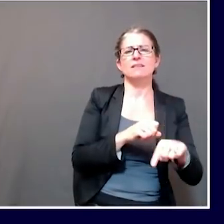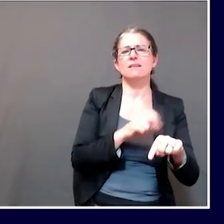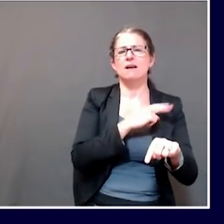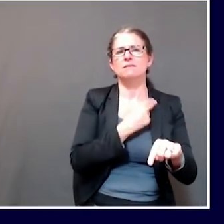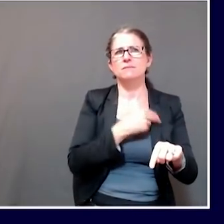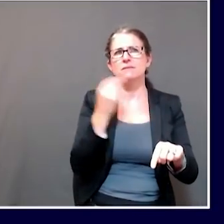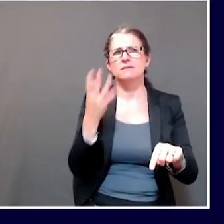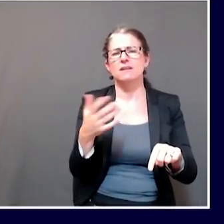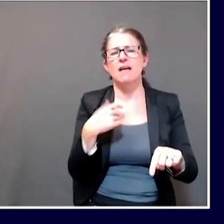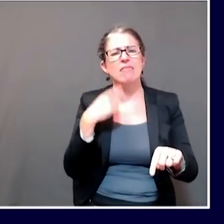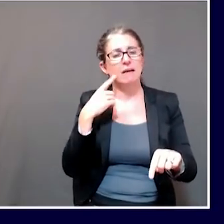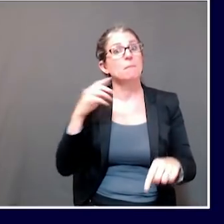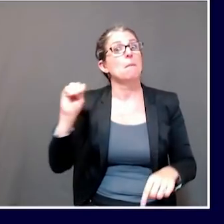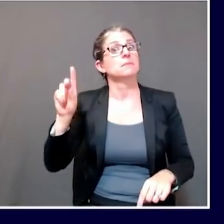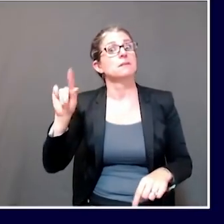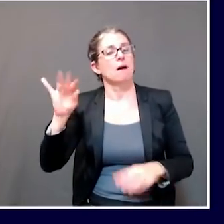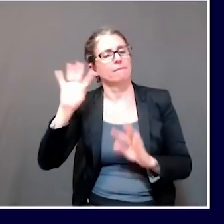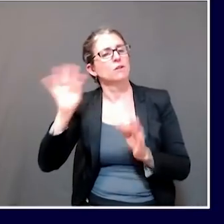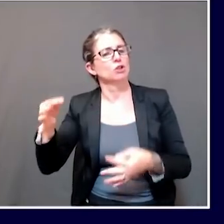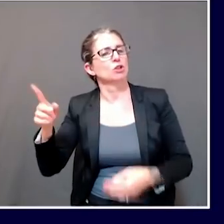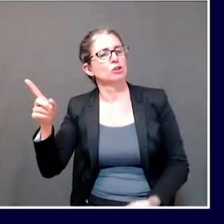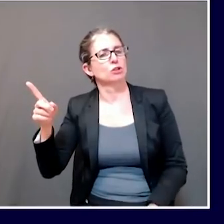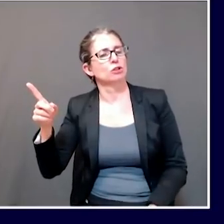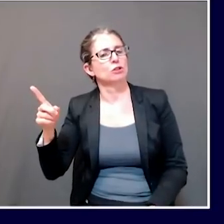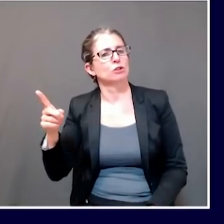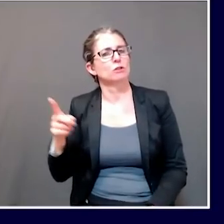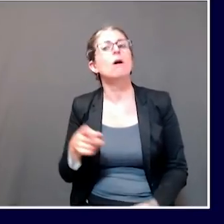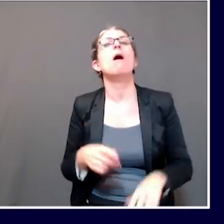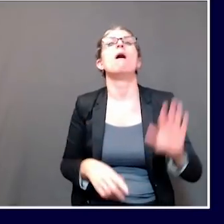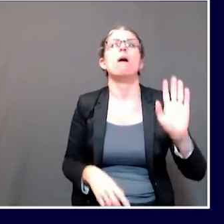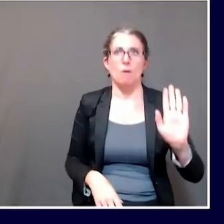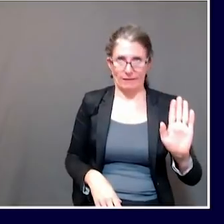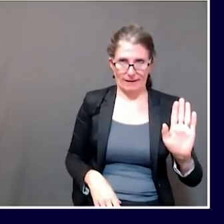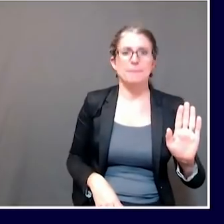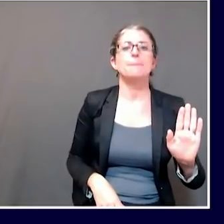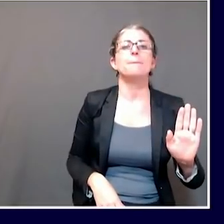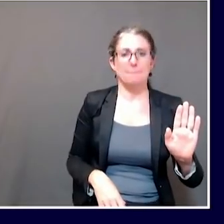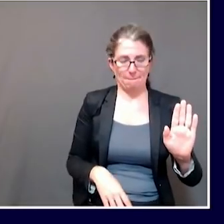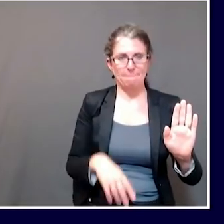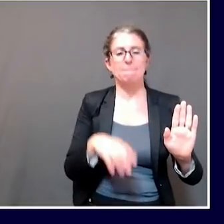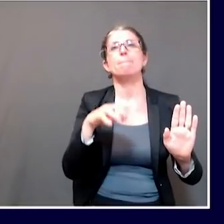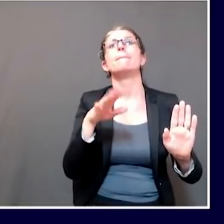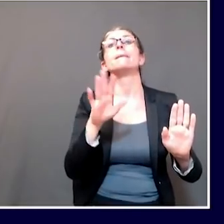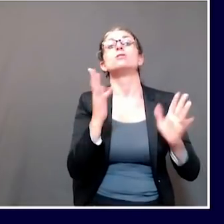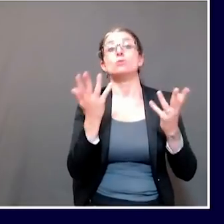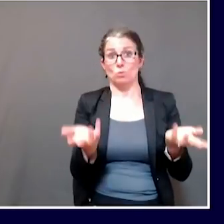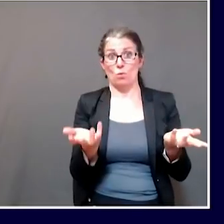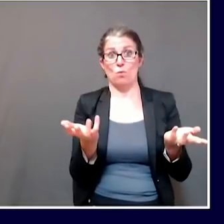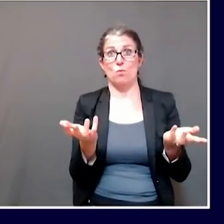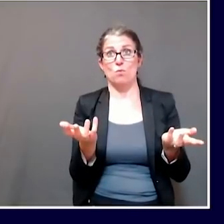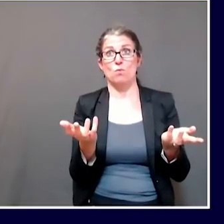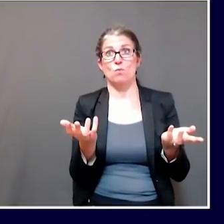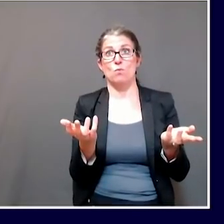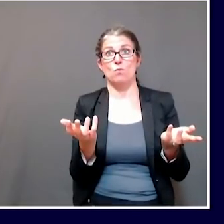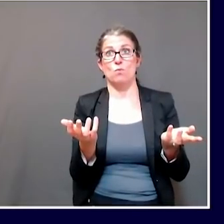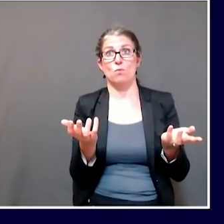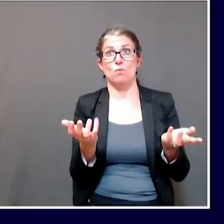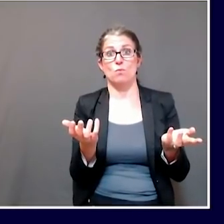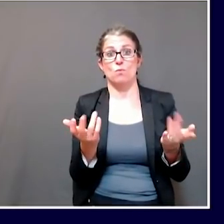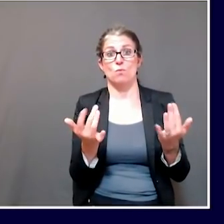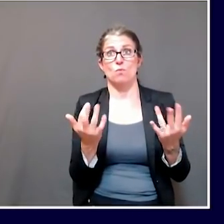because there's such a difference in the turnaround time getting results between the CDC lab here in the state versus